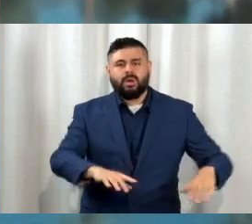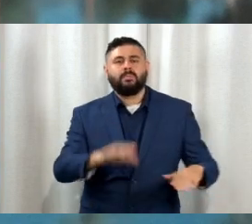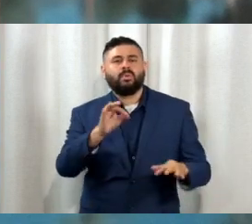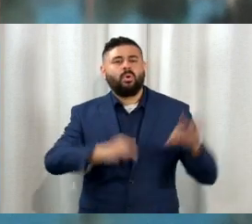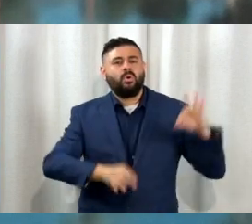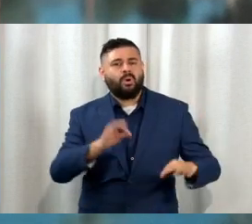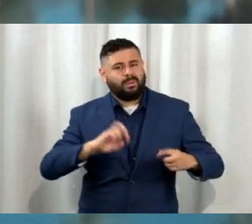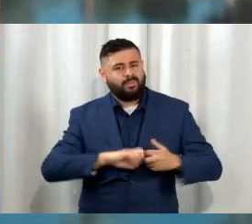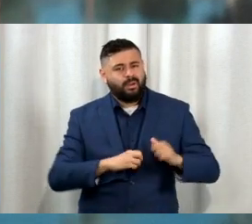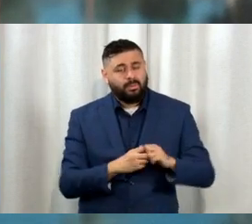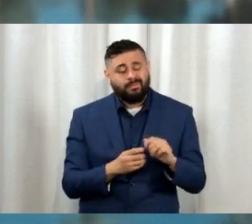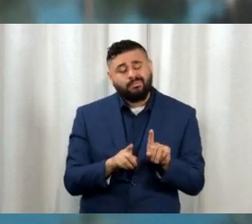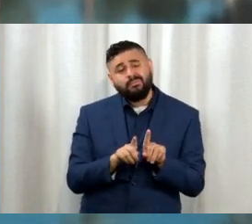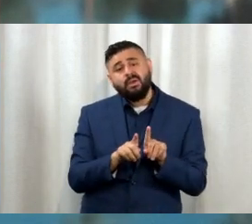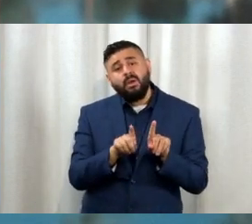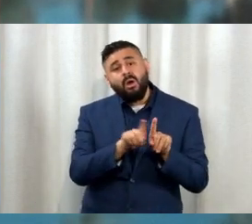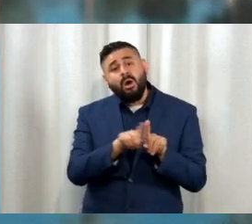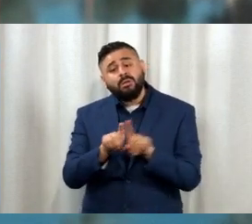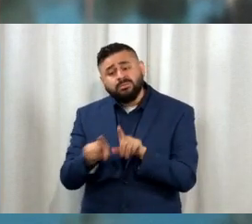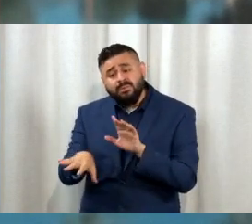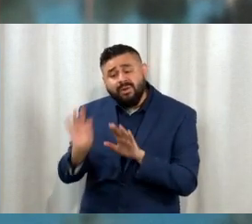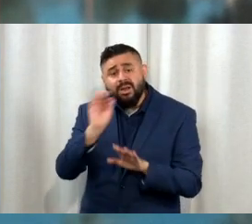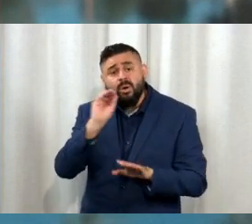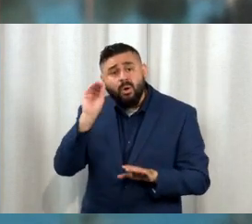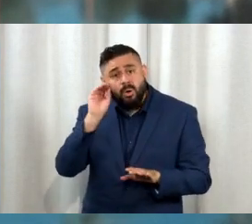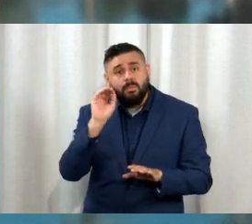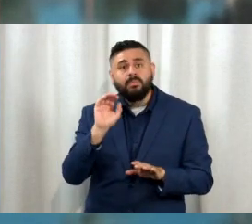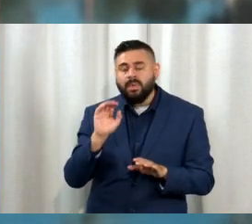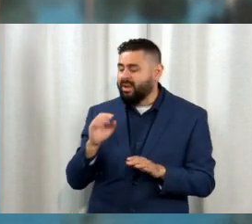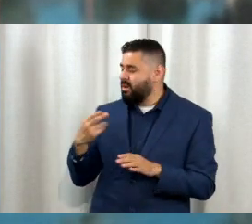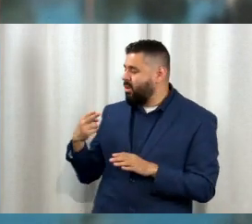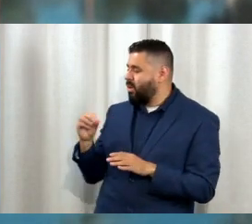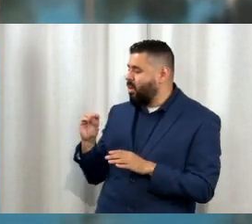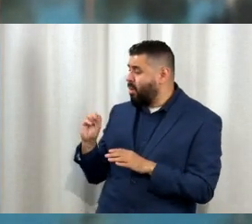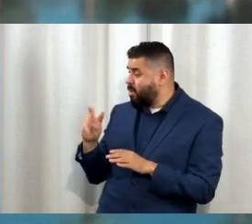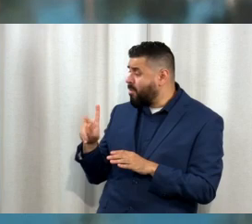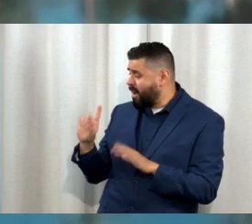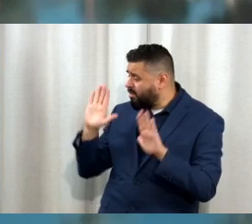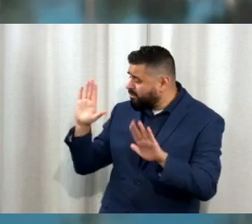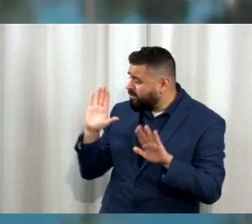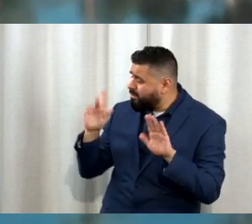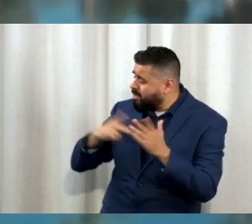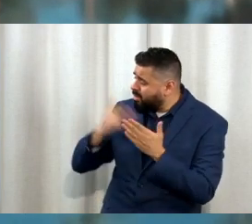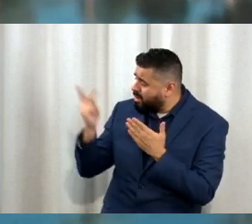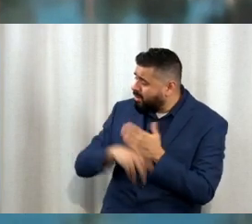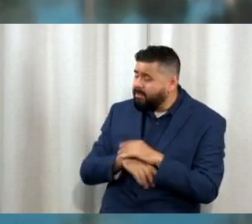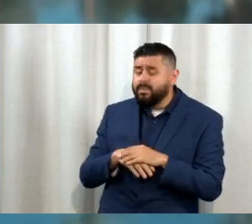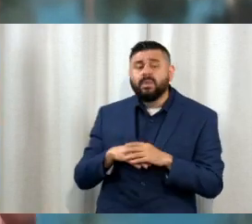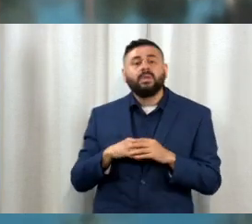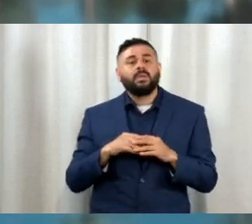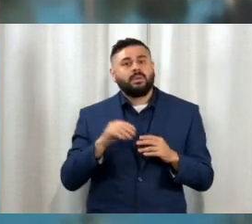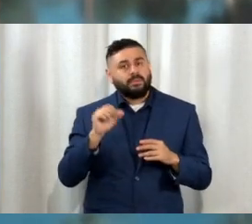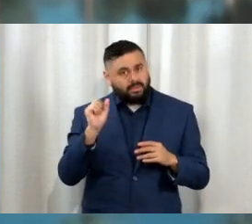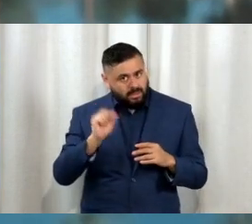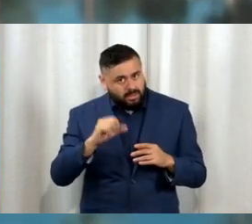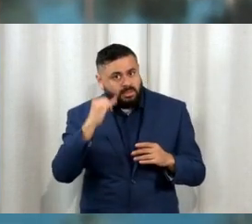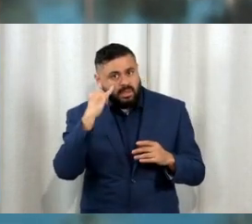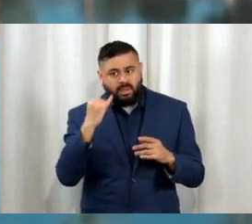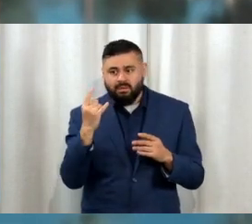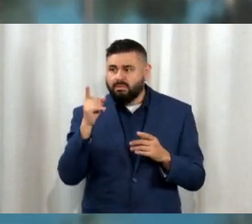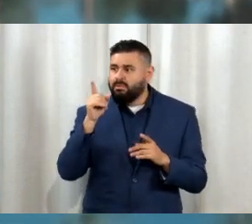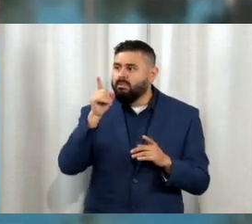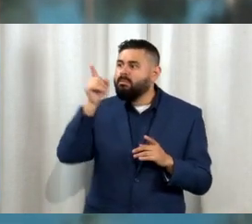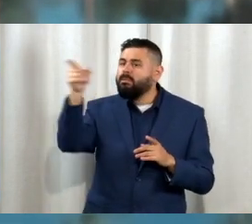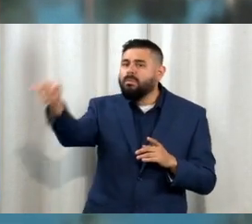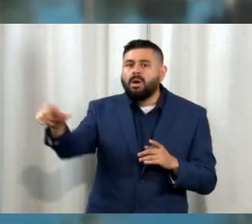really am proud of is our Homeward Bound program. It's a great program. So if someone is experiencing homelessness in our city but has come from somewhere else and has a